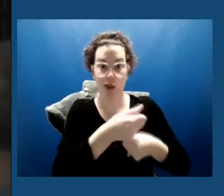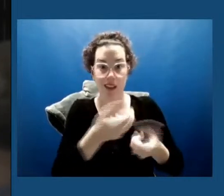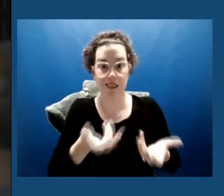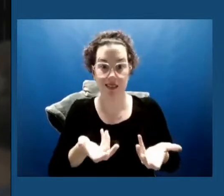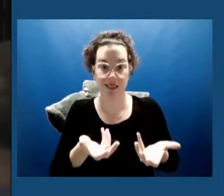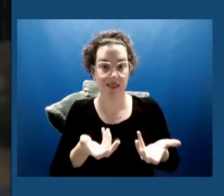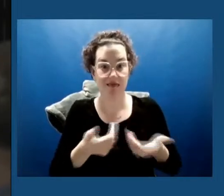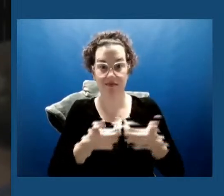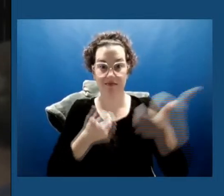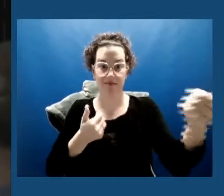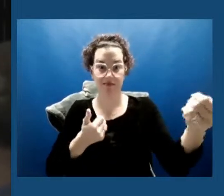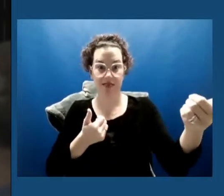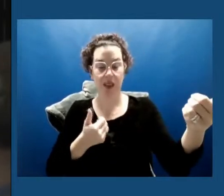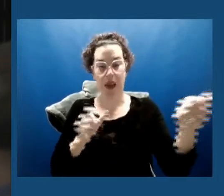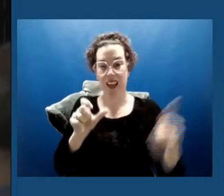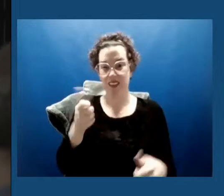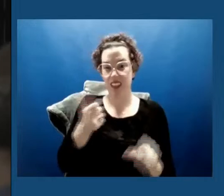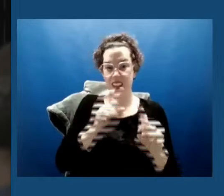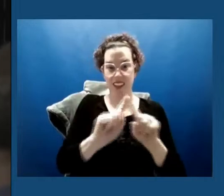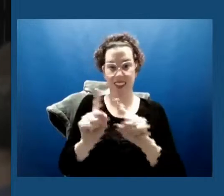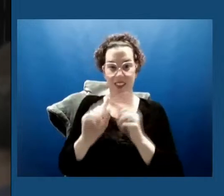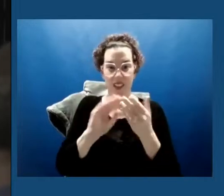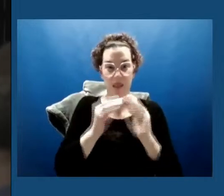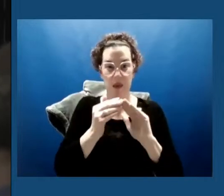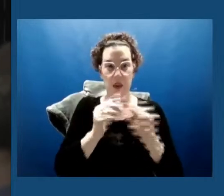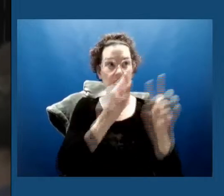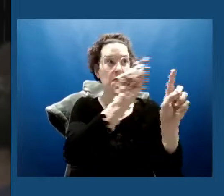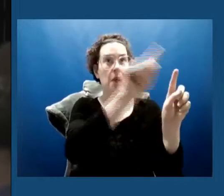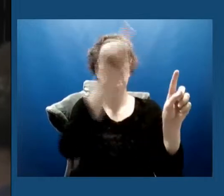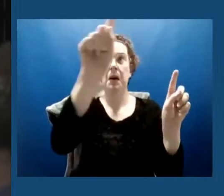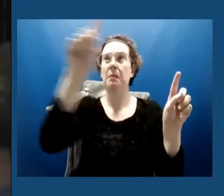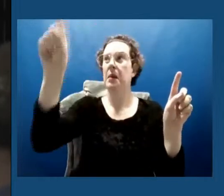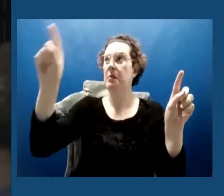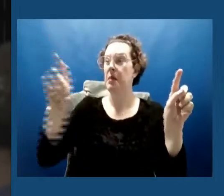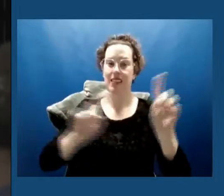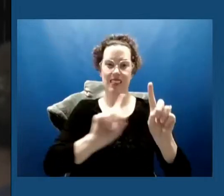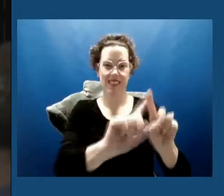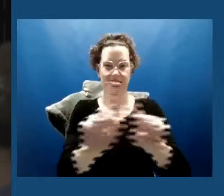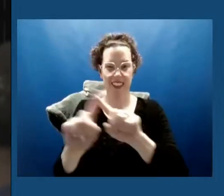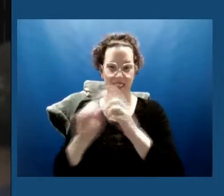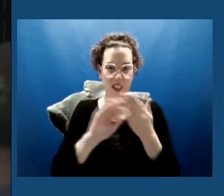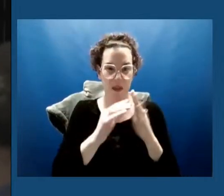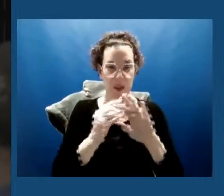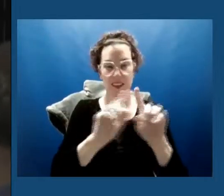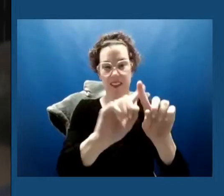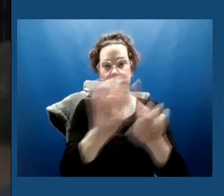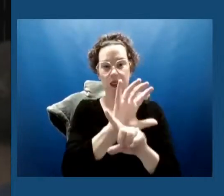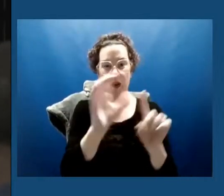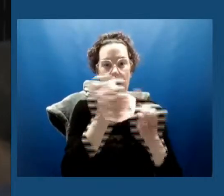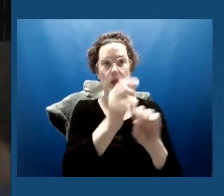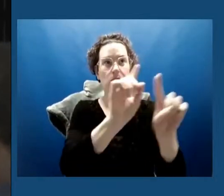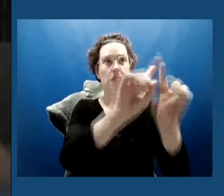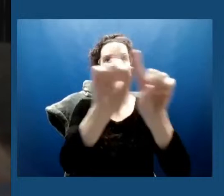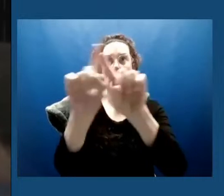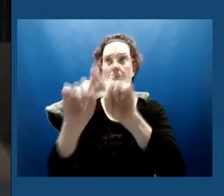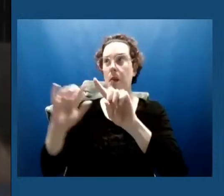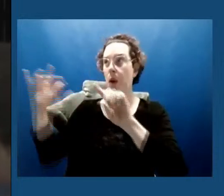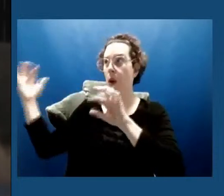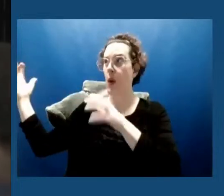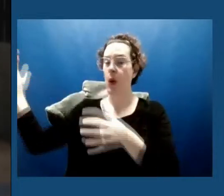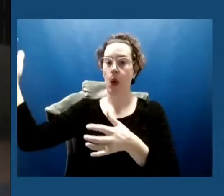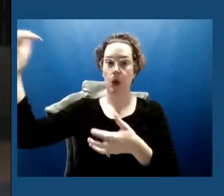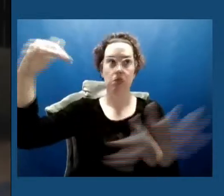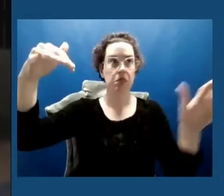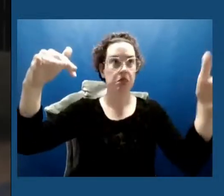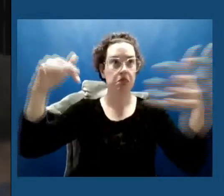10 communities together that are really different from around the state. And April said, yes, this is really important too. So what